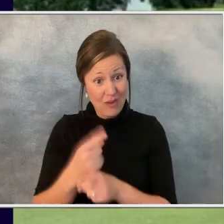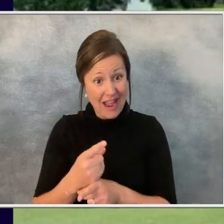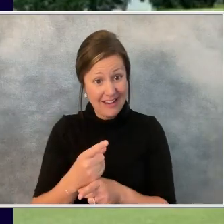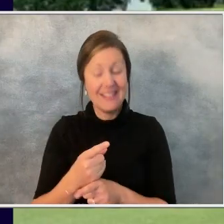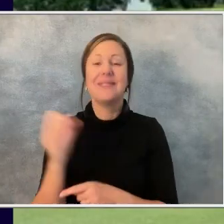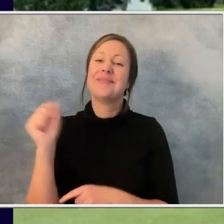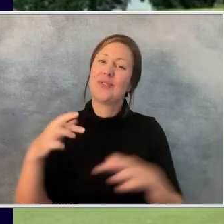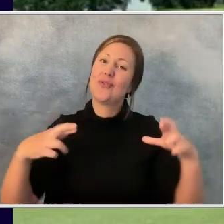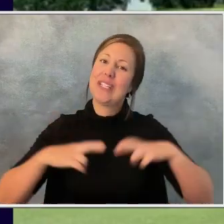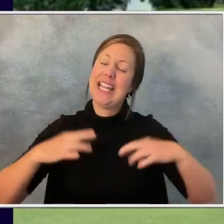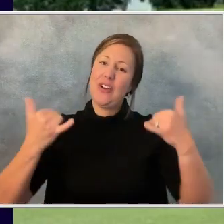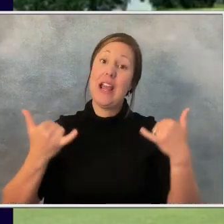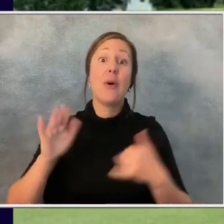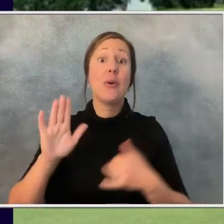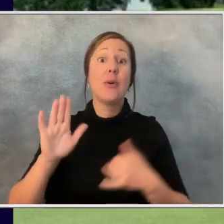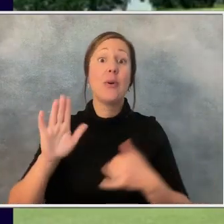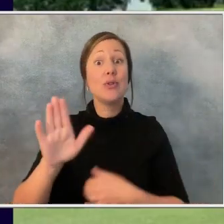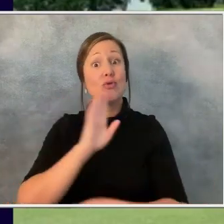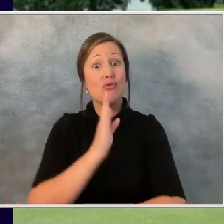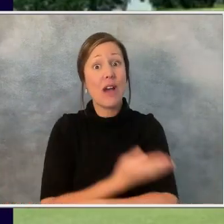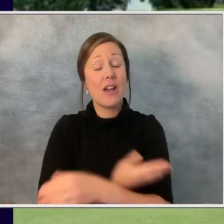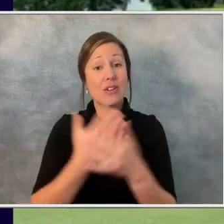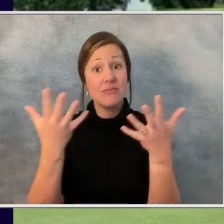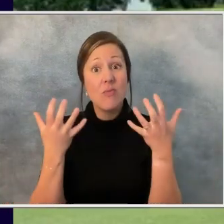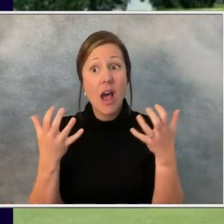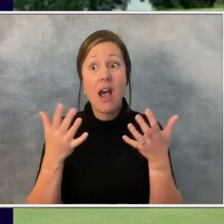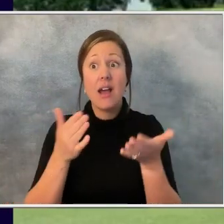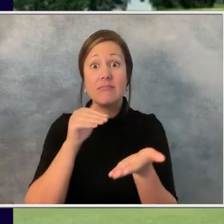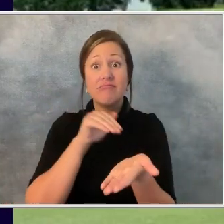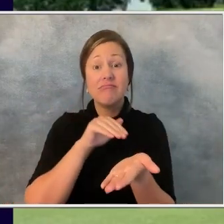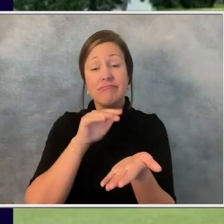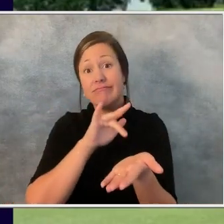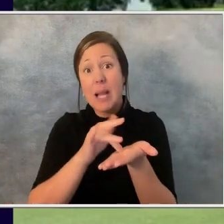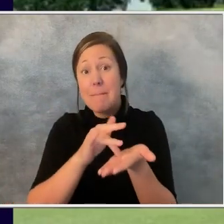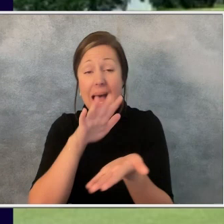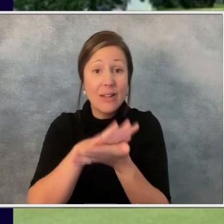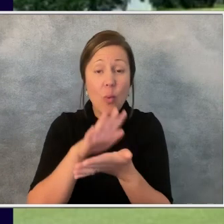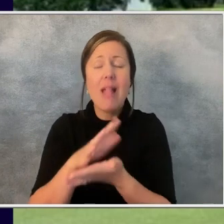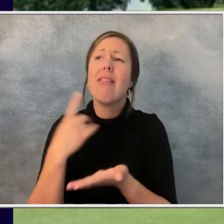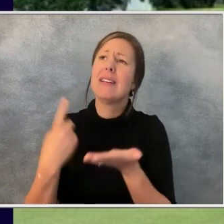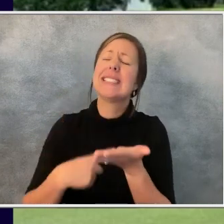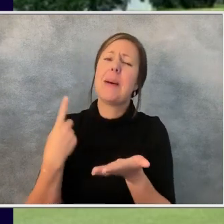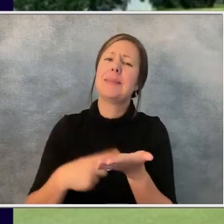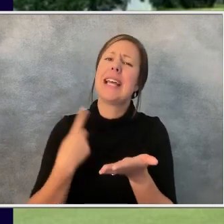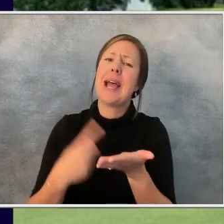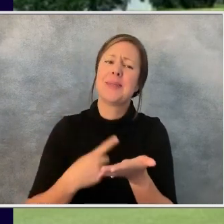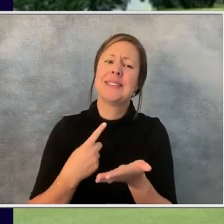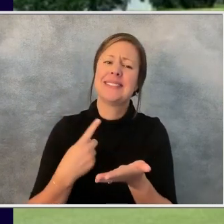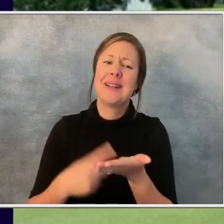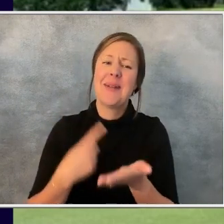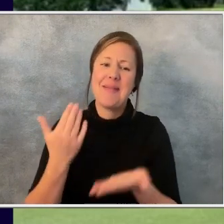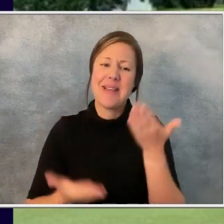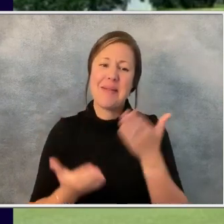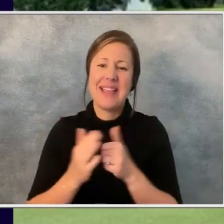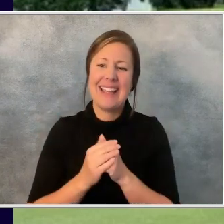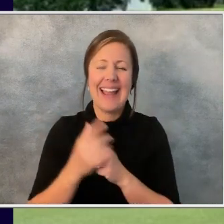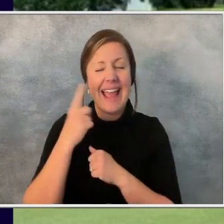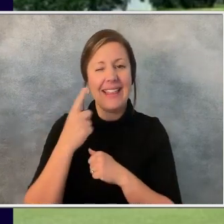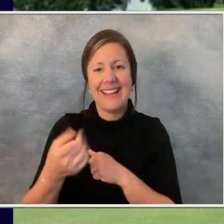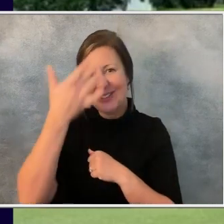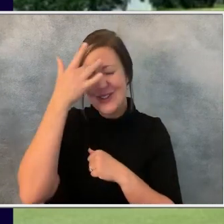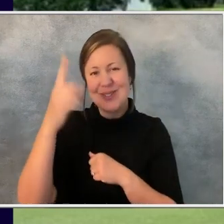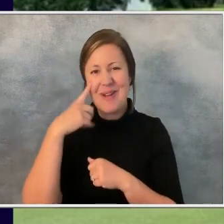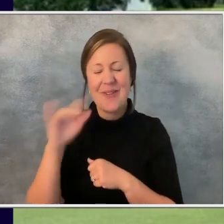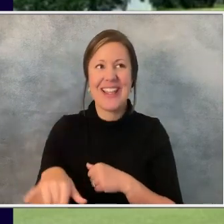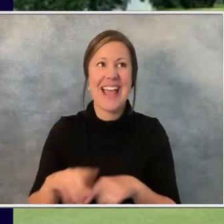your girls want to pursue medicine? Sometimes. I think they're probably too smart for that. But yeah. Well, we'll